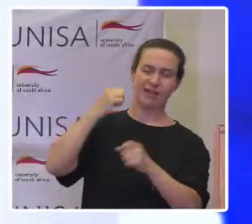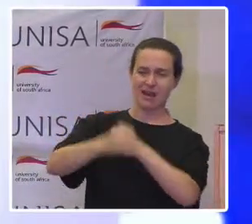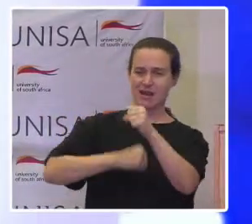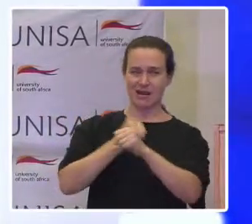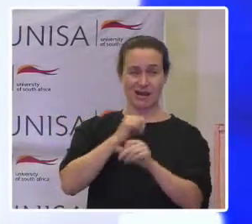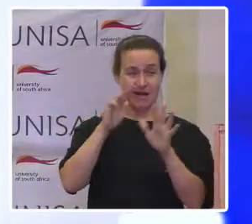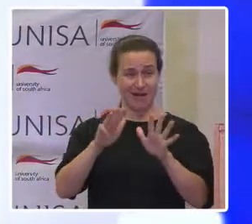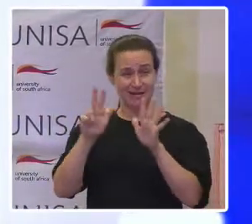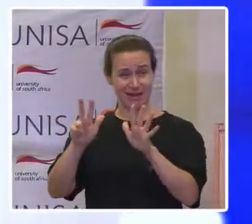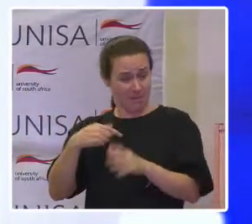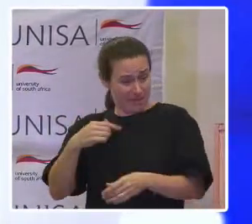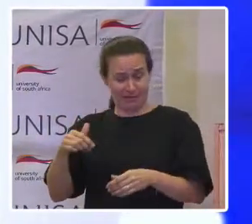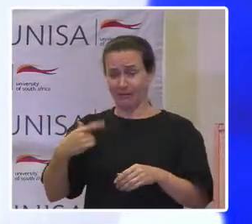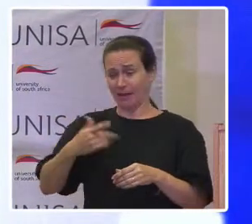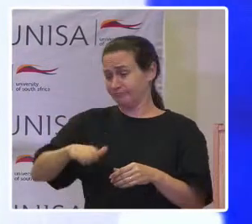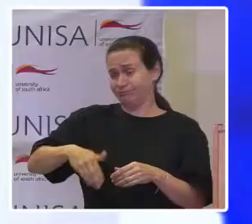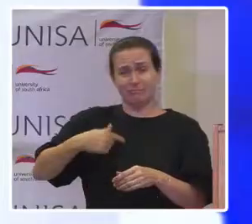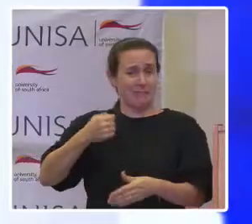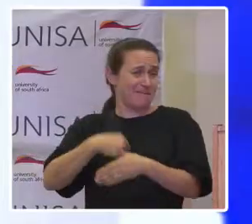I wasn't even born yet.